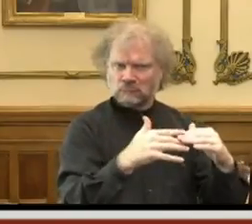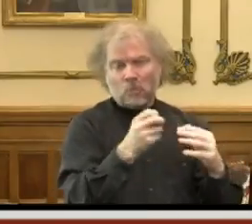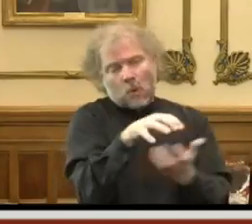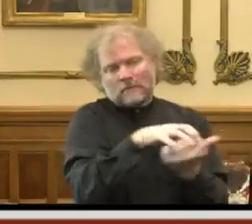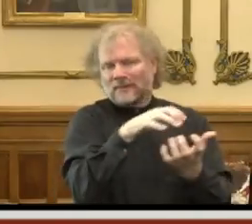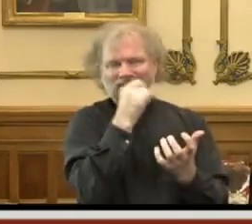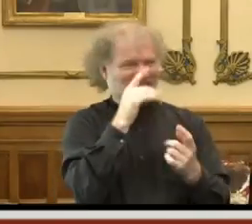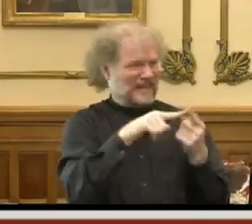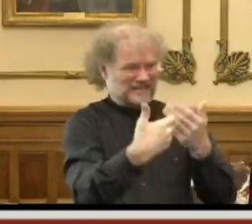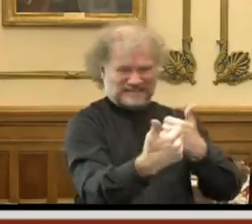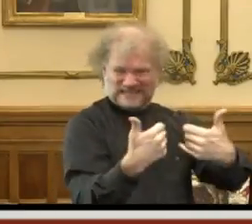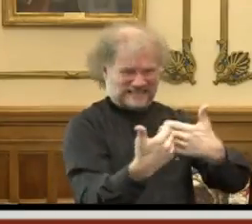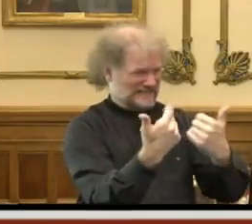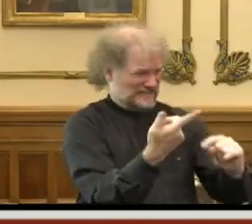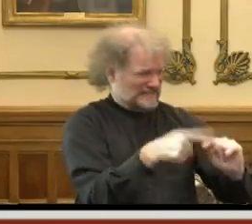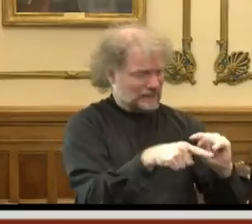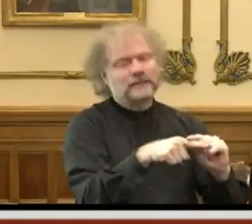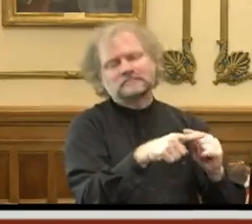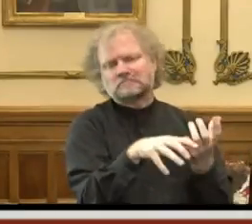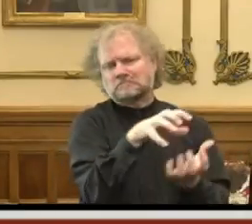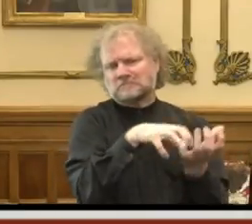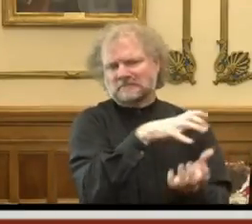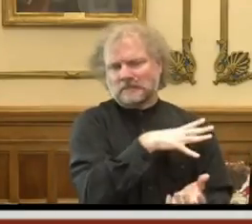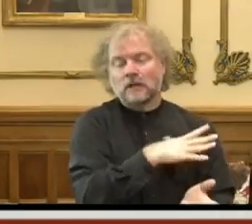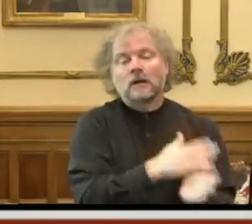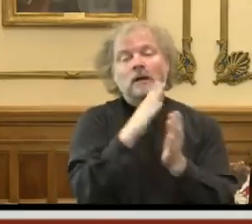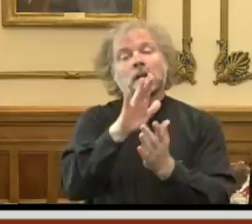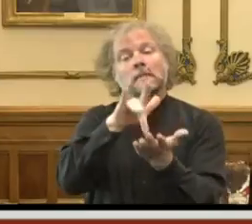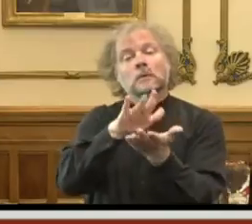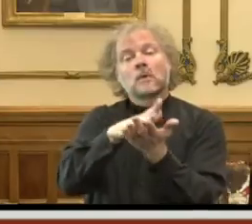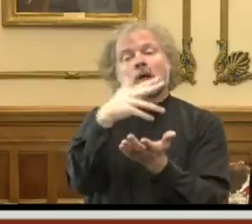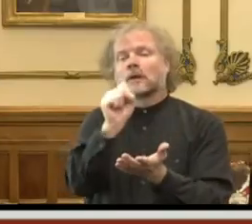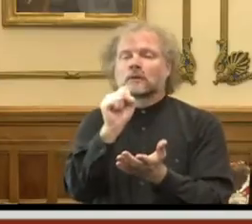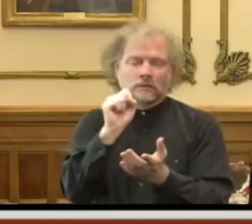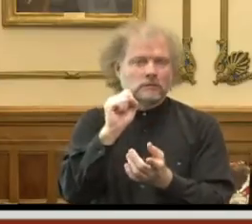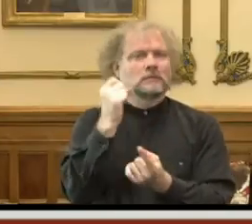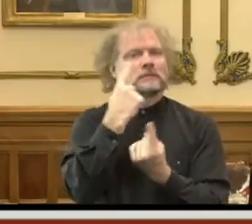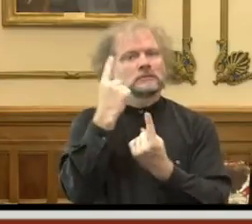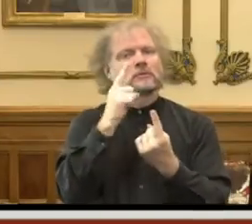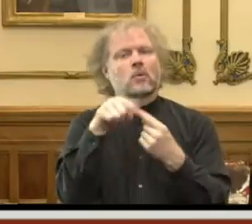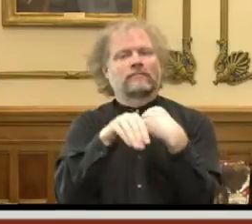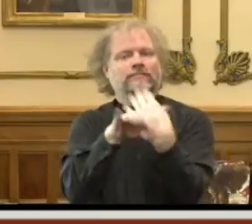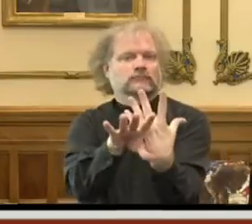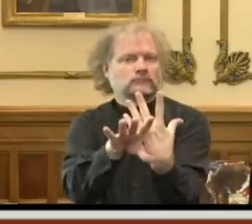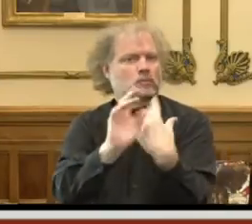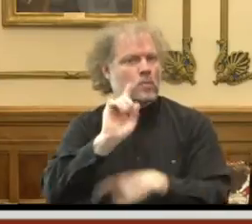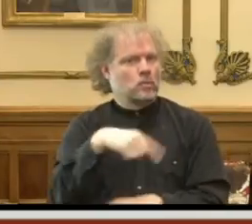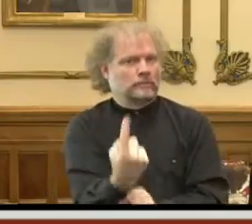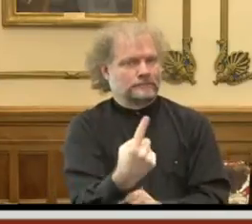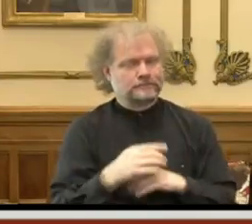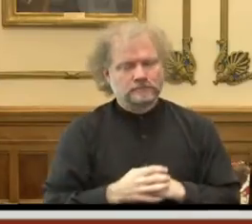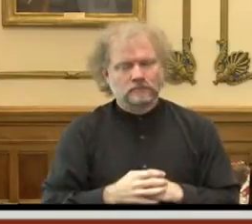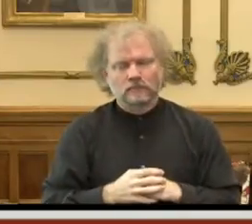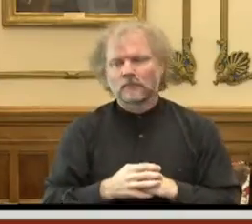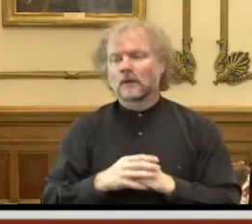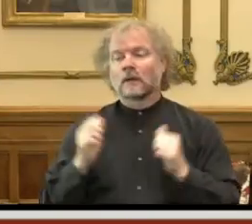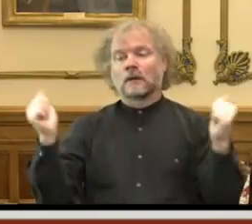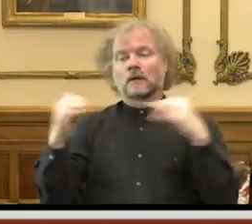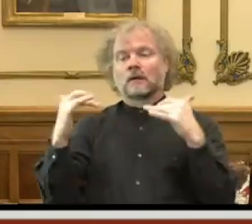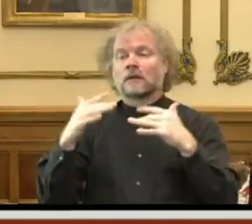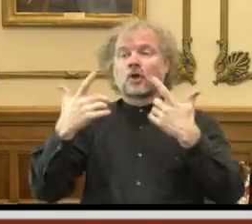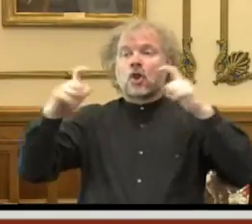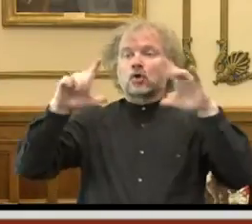can't social distance without that. And middle schools and high schools should consider virtual learning. No assemblies or large